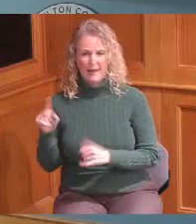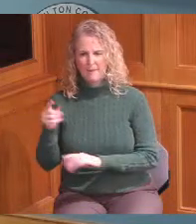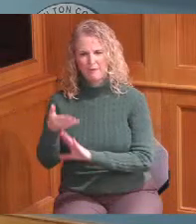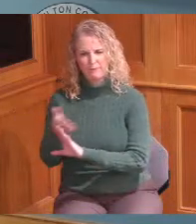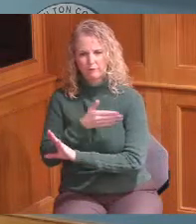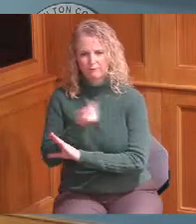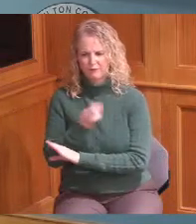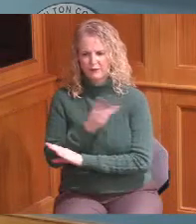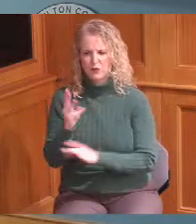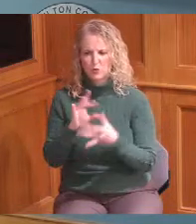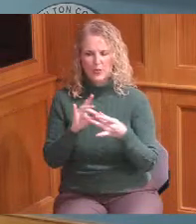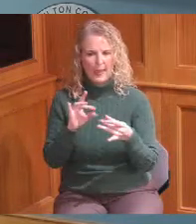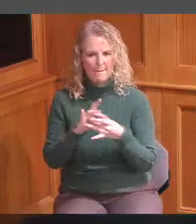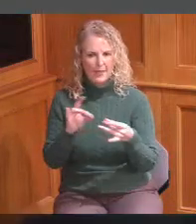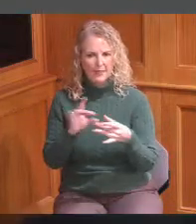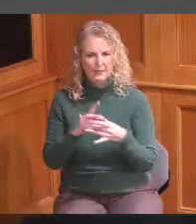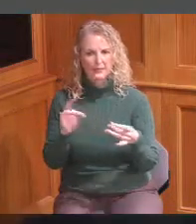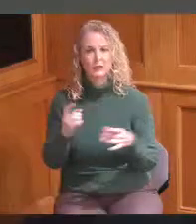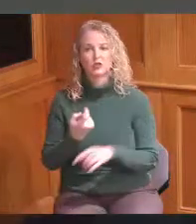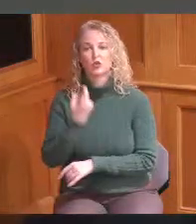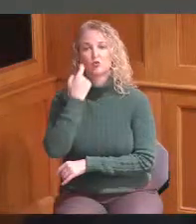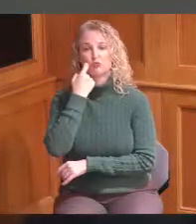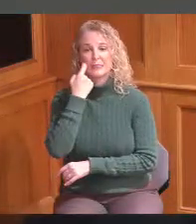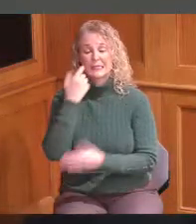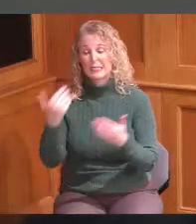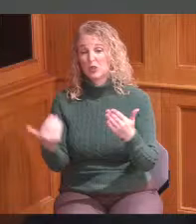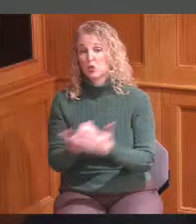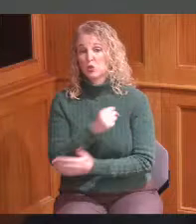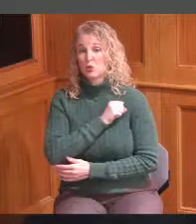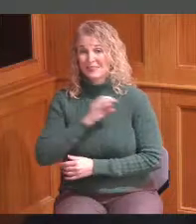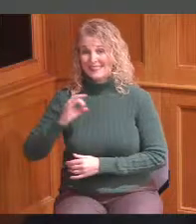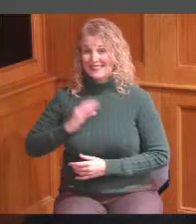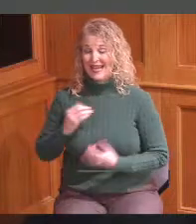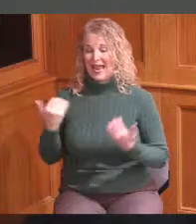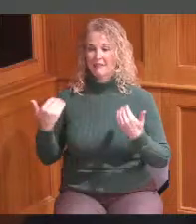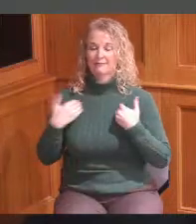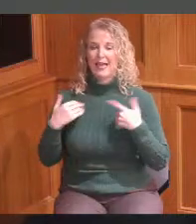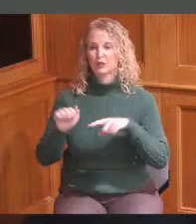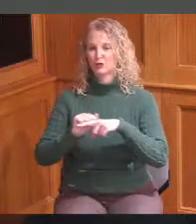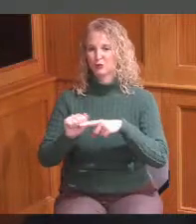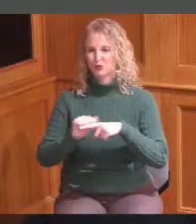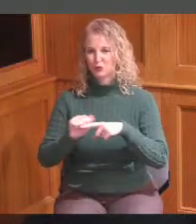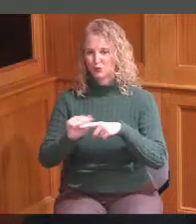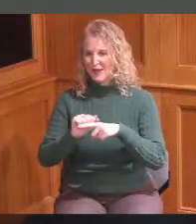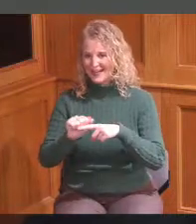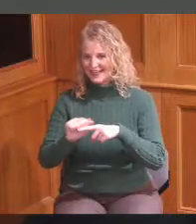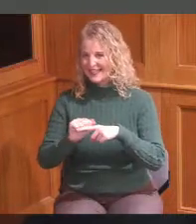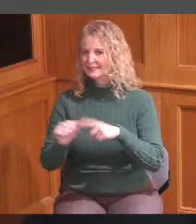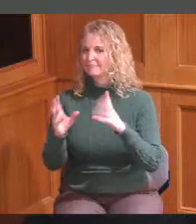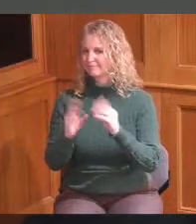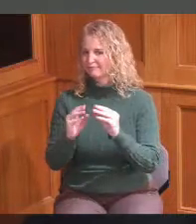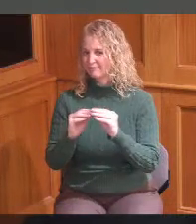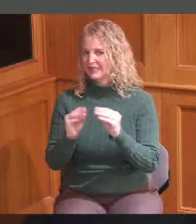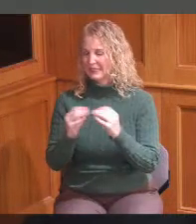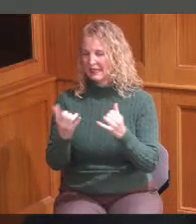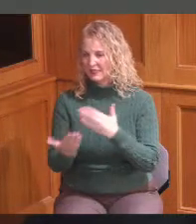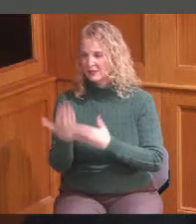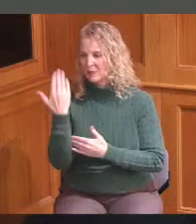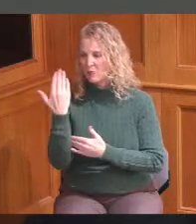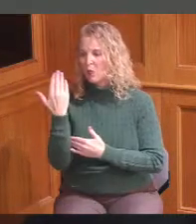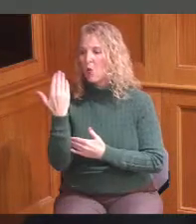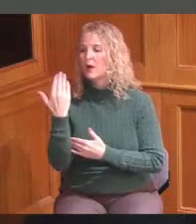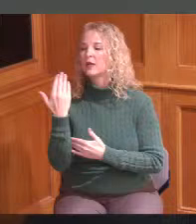comments. So, to do an onboarding session with new county staff this morning. Had the chance to onboard some real property specialists for the